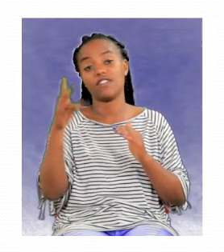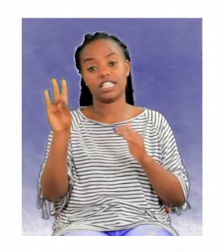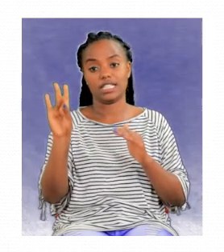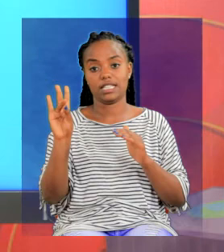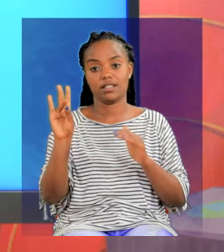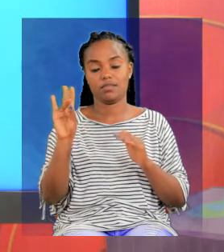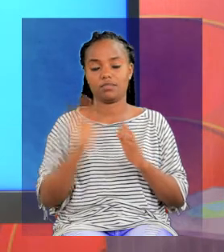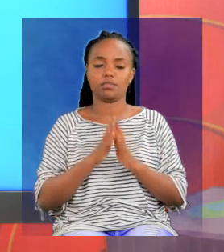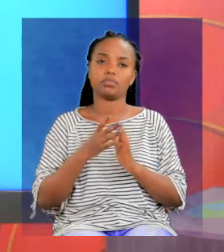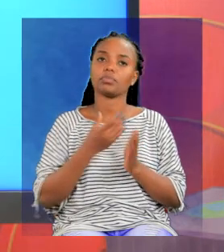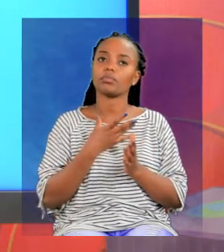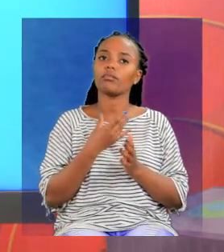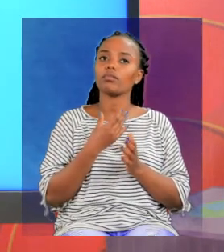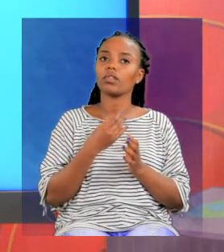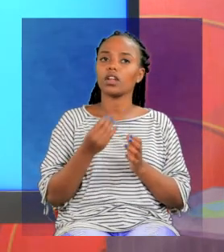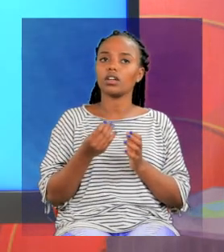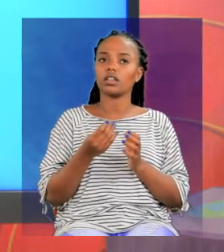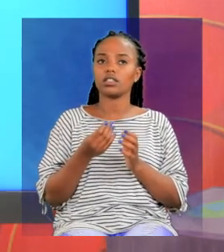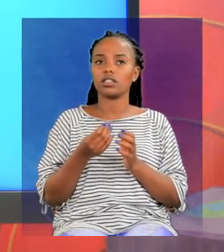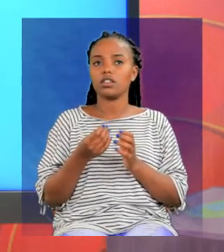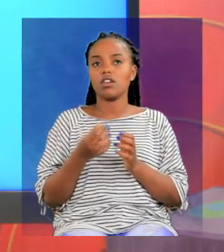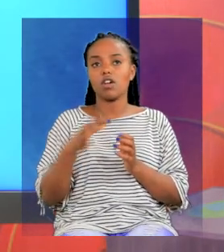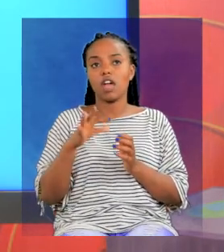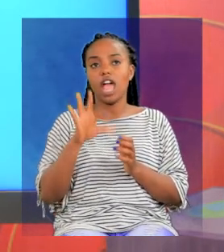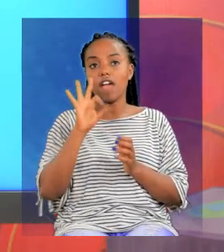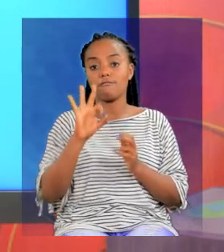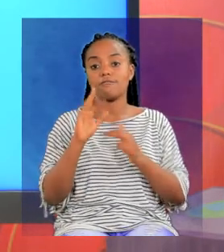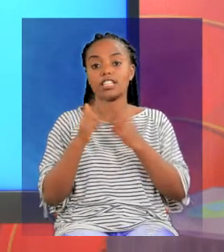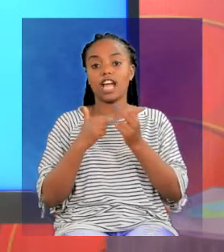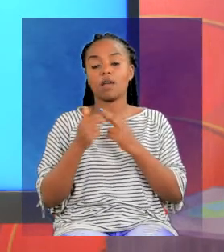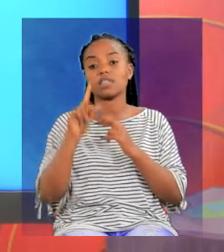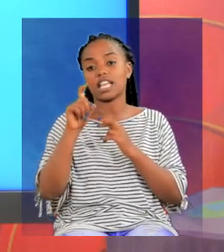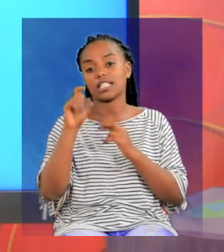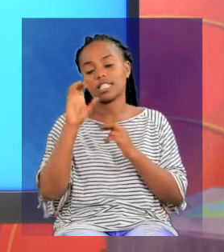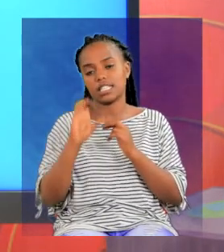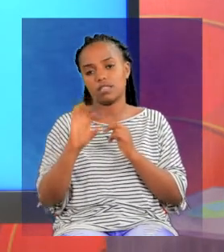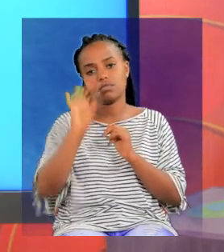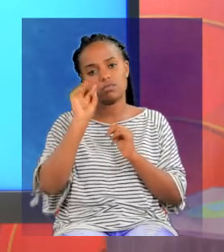17. And we need to find this one, F times XC,